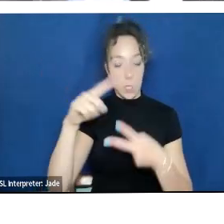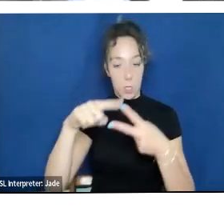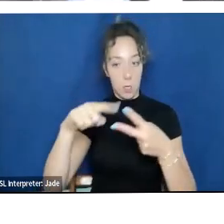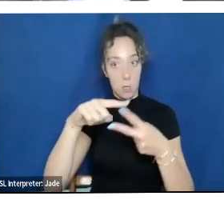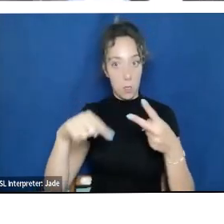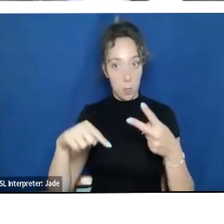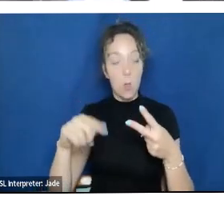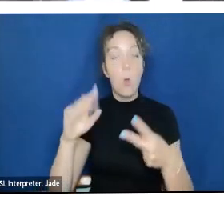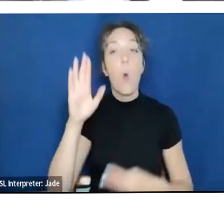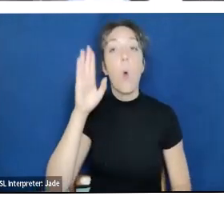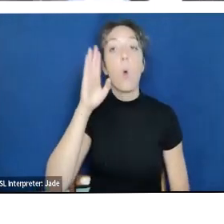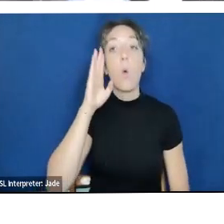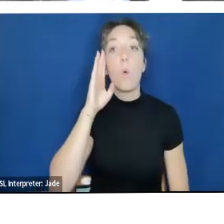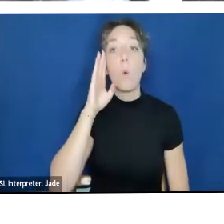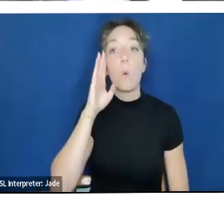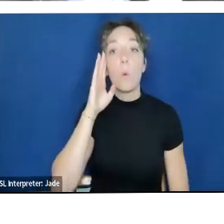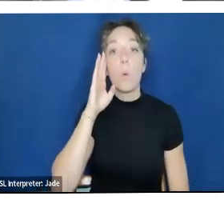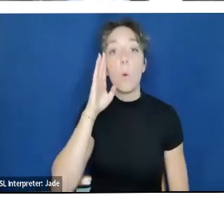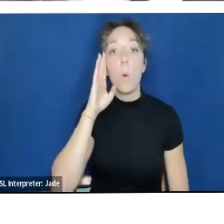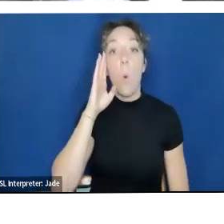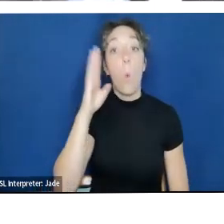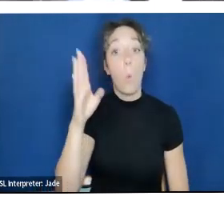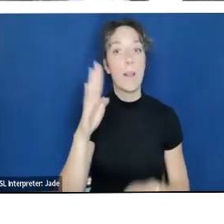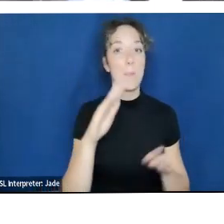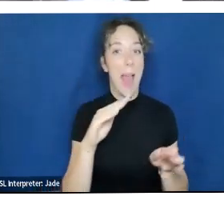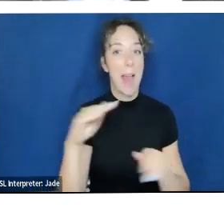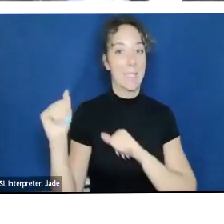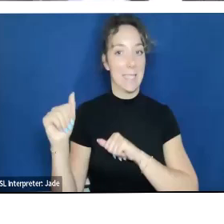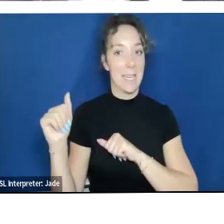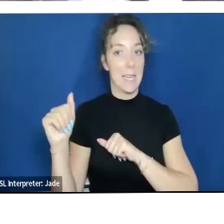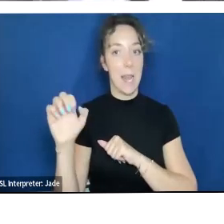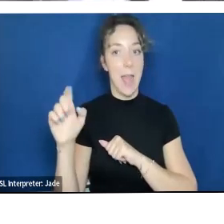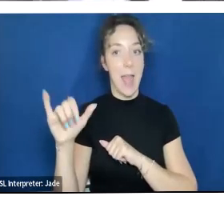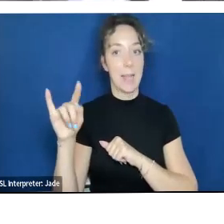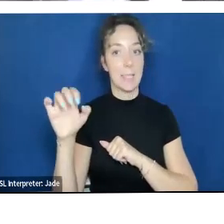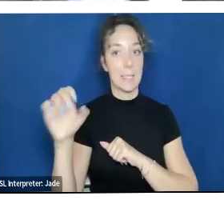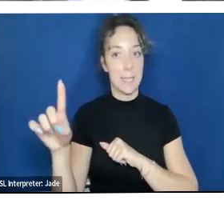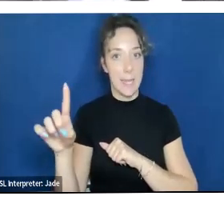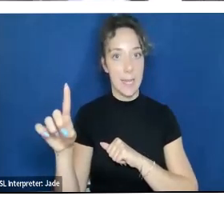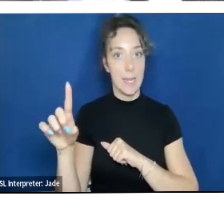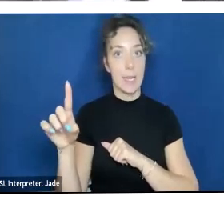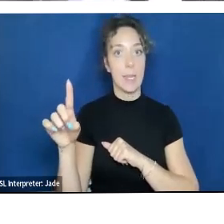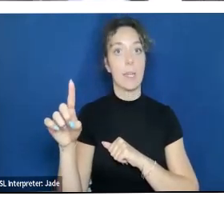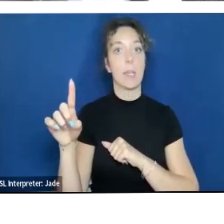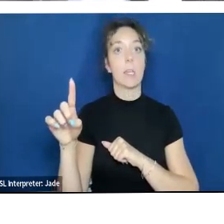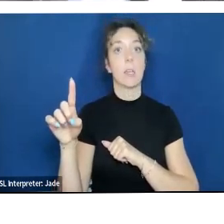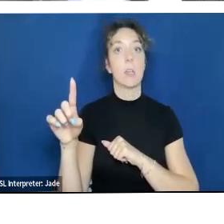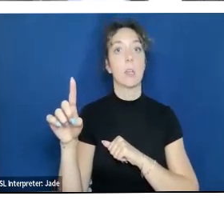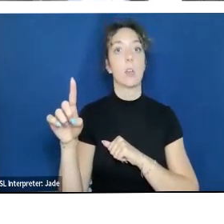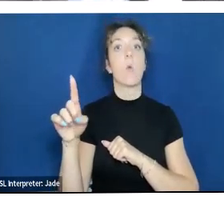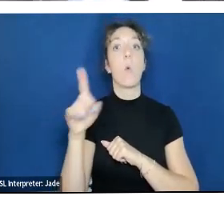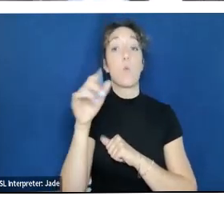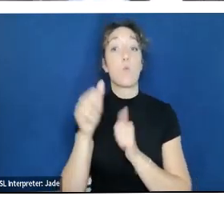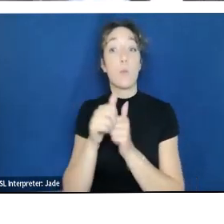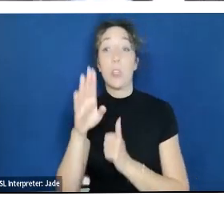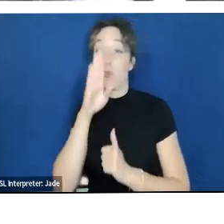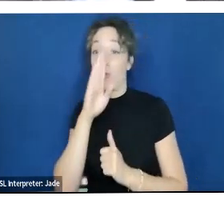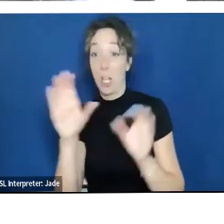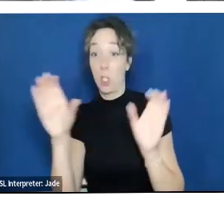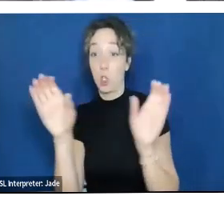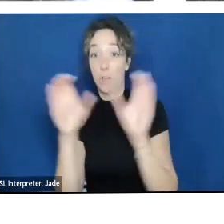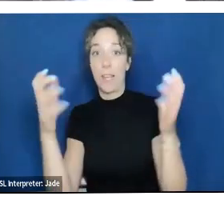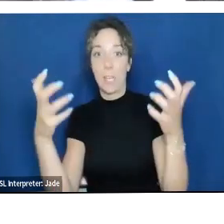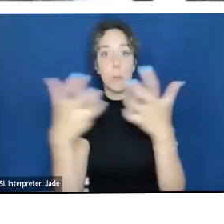will be exited over the direct certification matching.